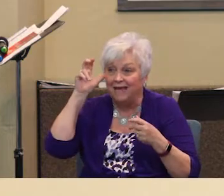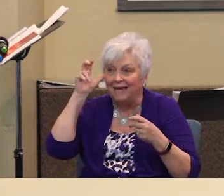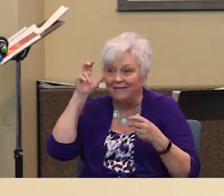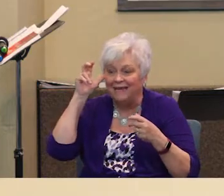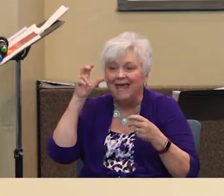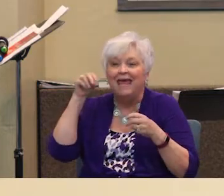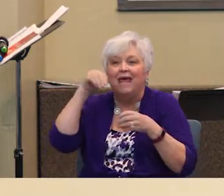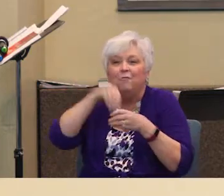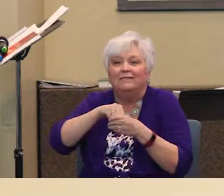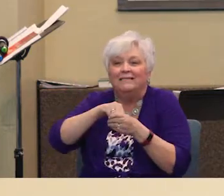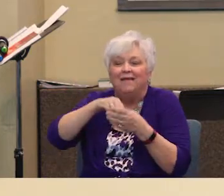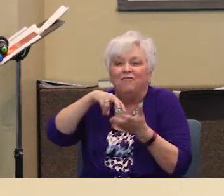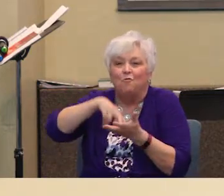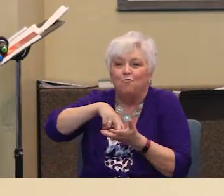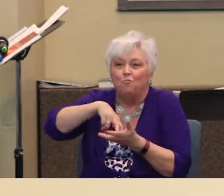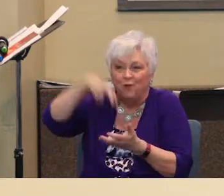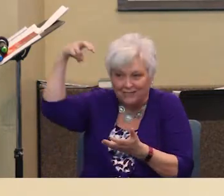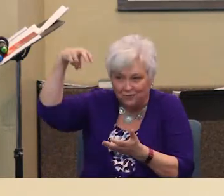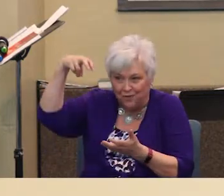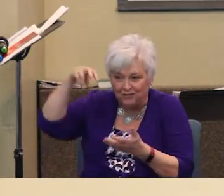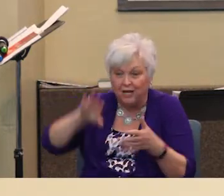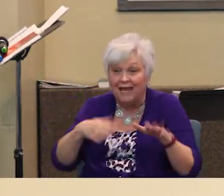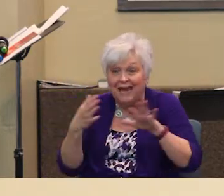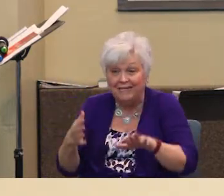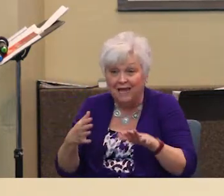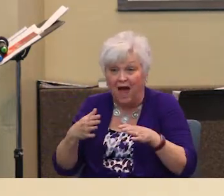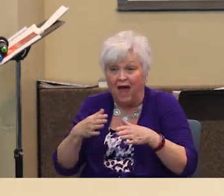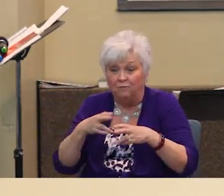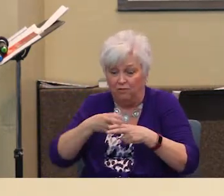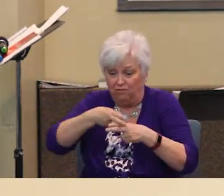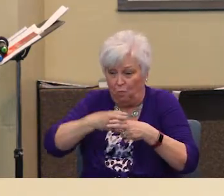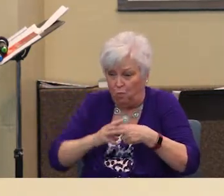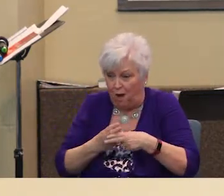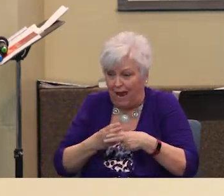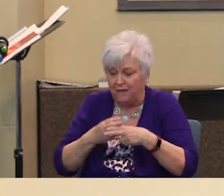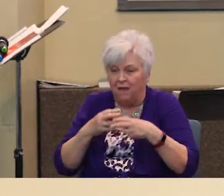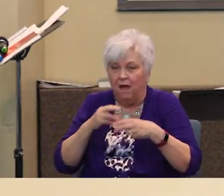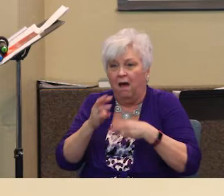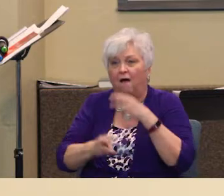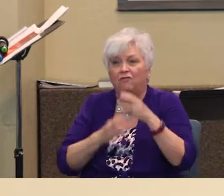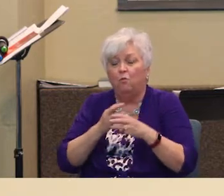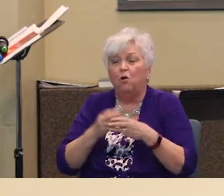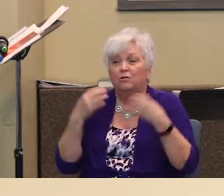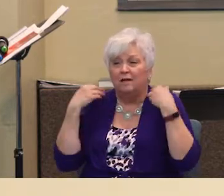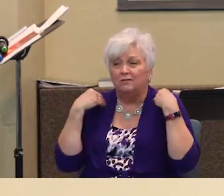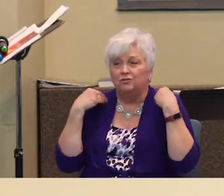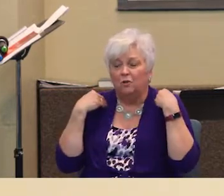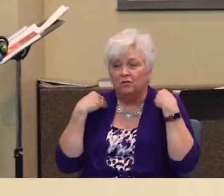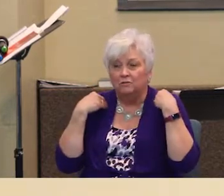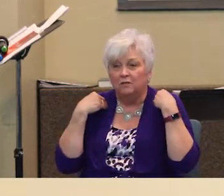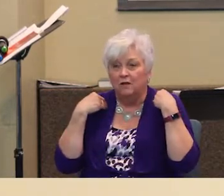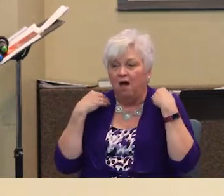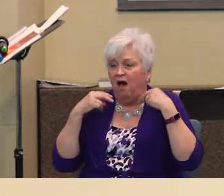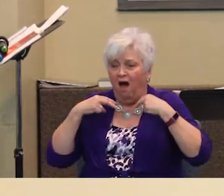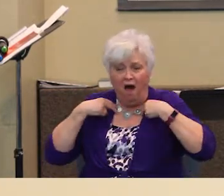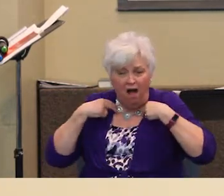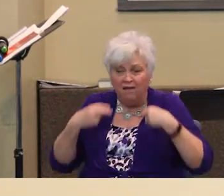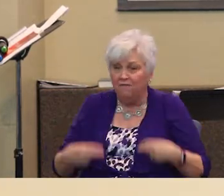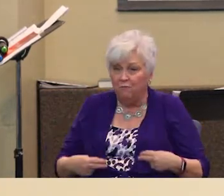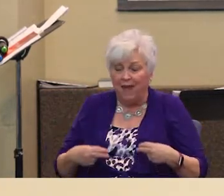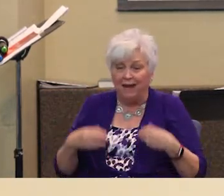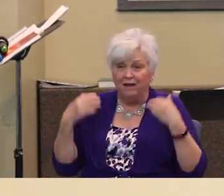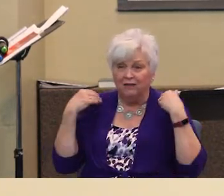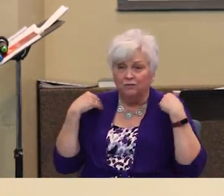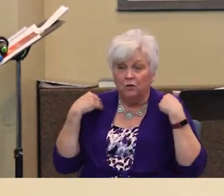in the resurrection. He died with the weight of the world on his shoulders, with the sin of all humanity, all mankind on his